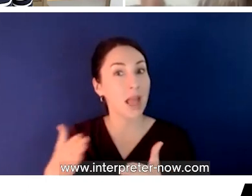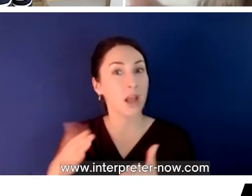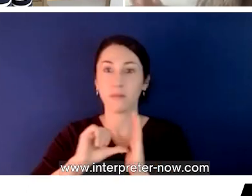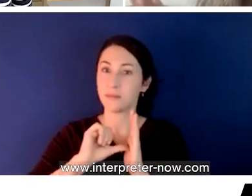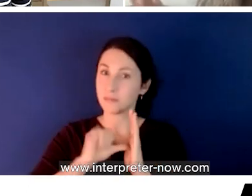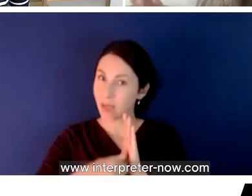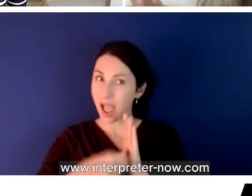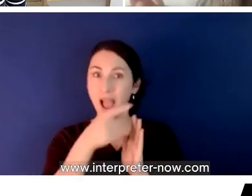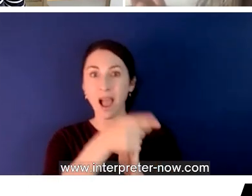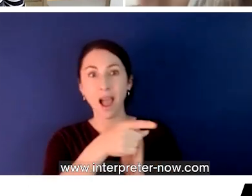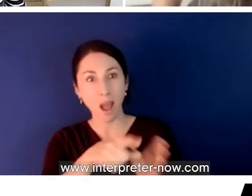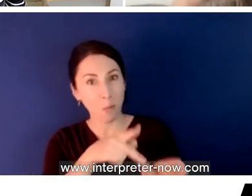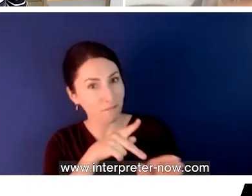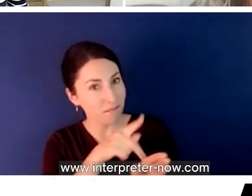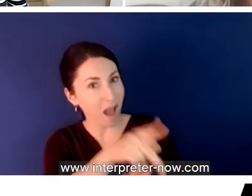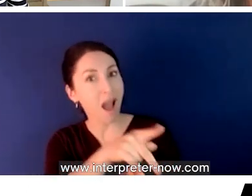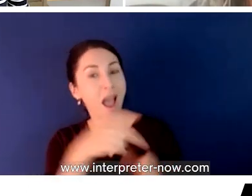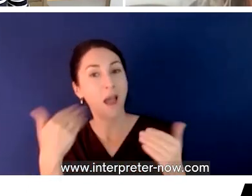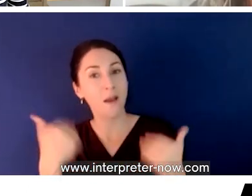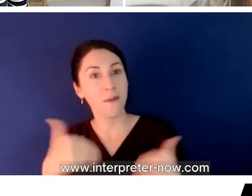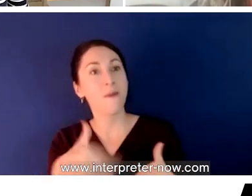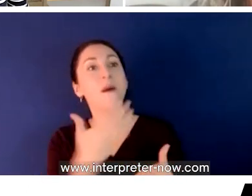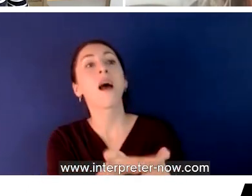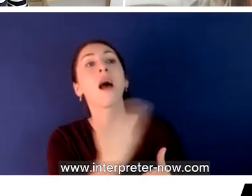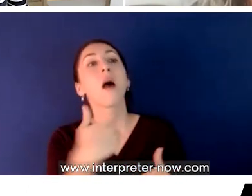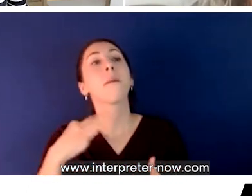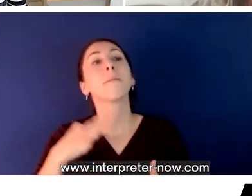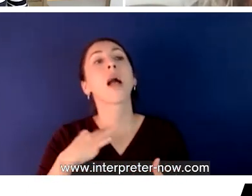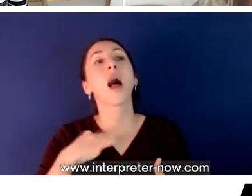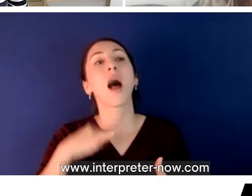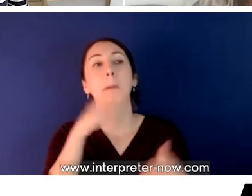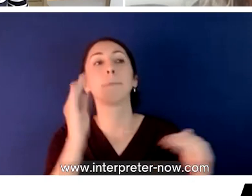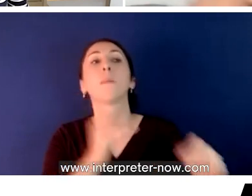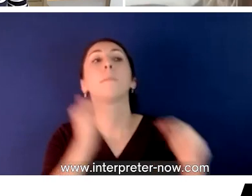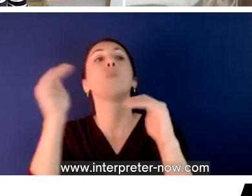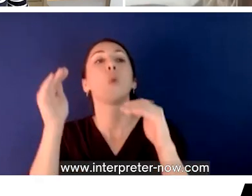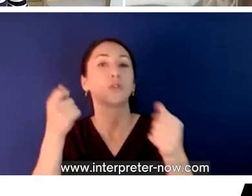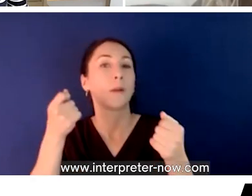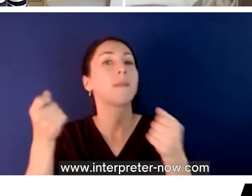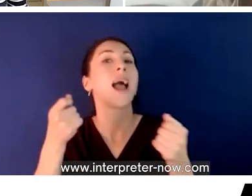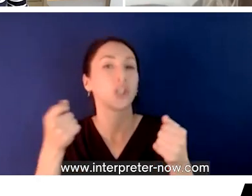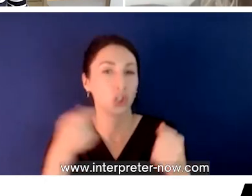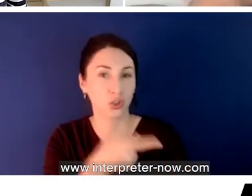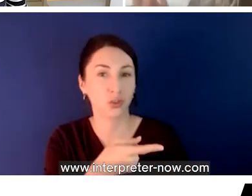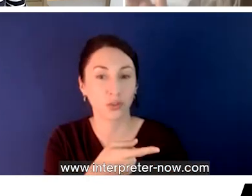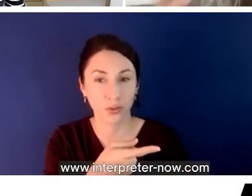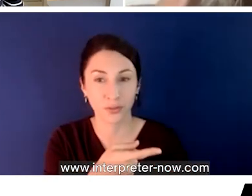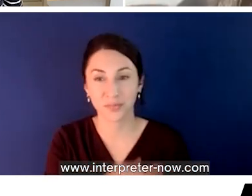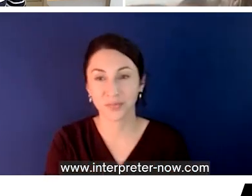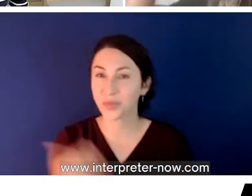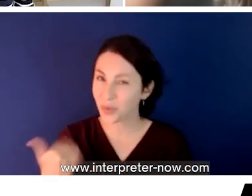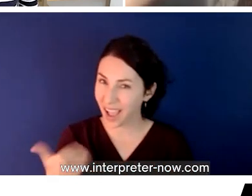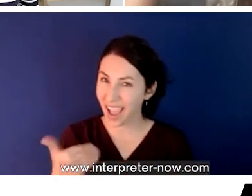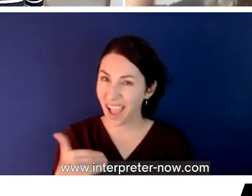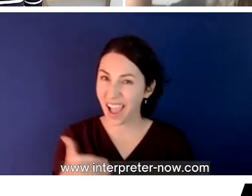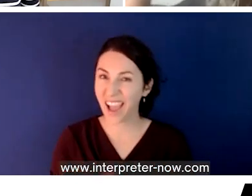she had handled the conversation that he asked her to apply for a promotion for to manage people. Wow. And like,